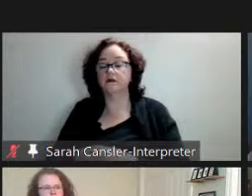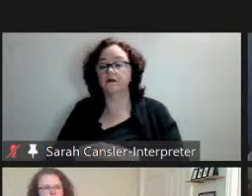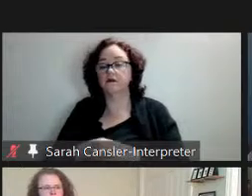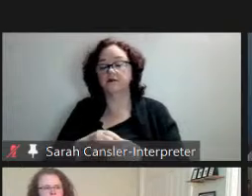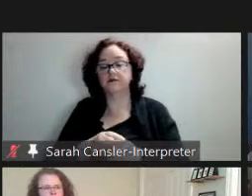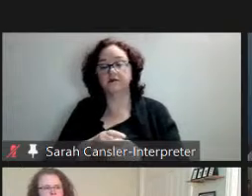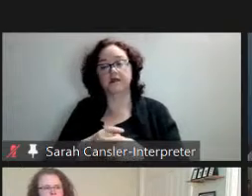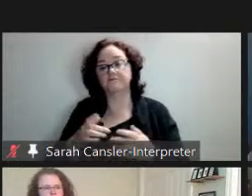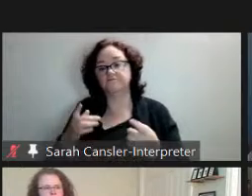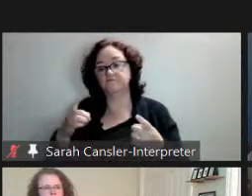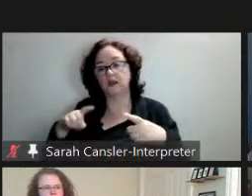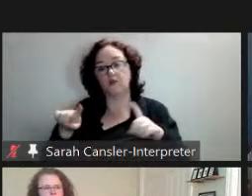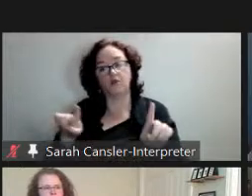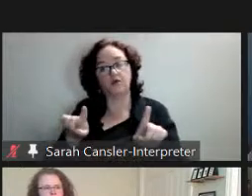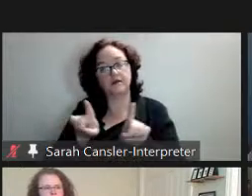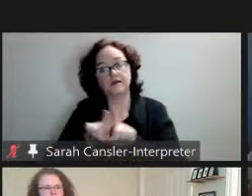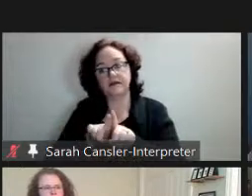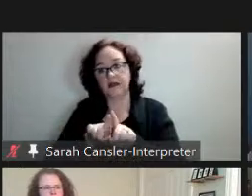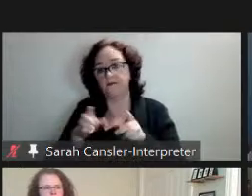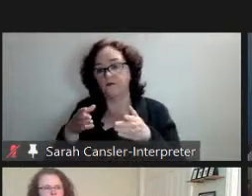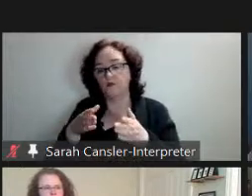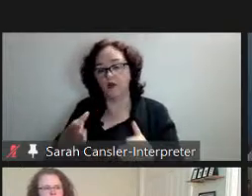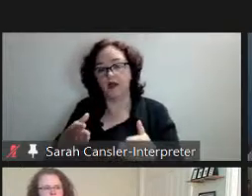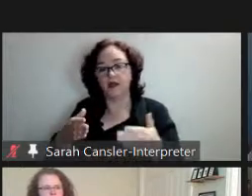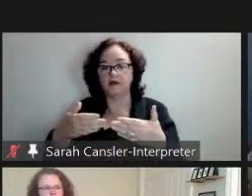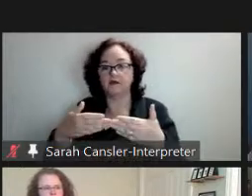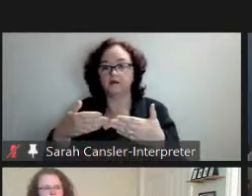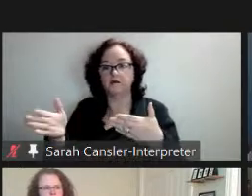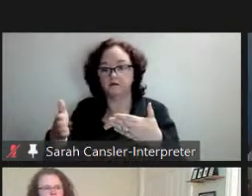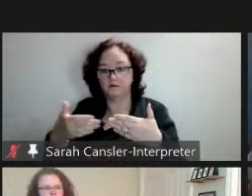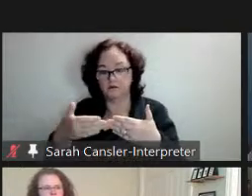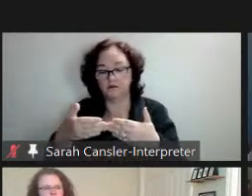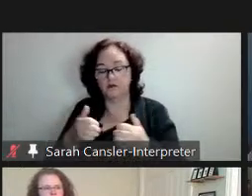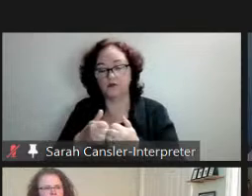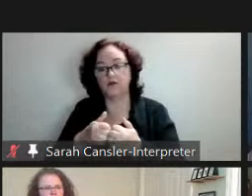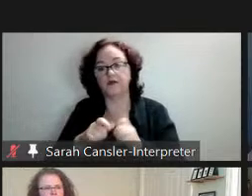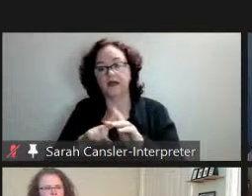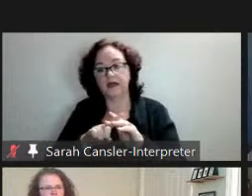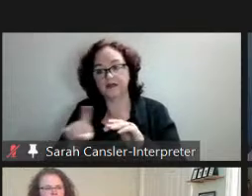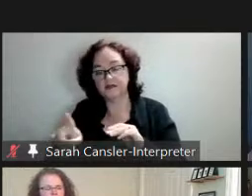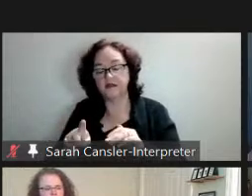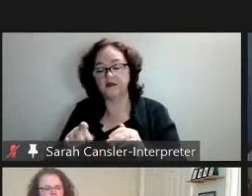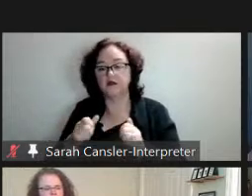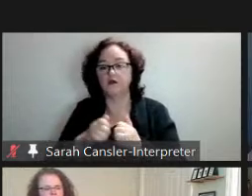the existing swing gates, with the exit button and the Ventra card tap.